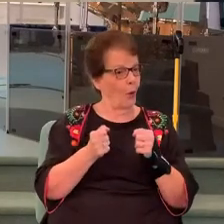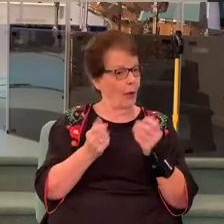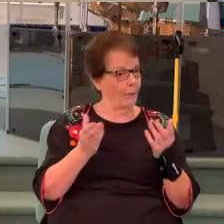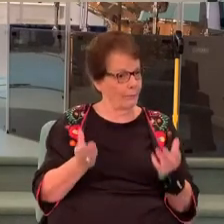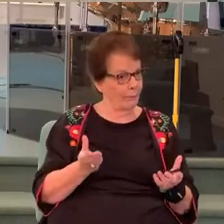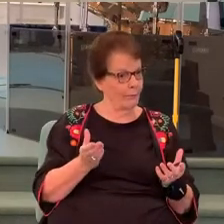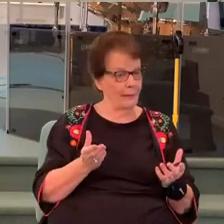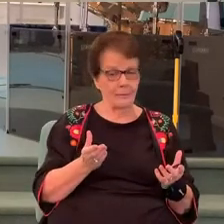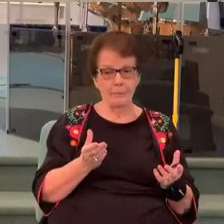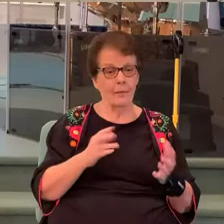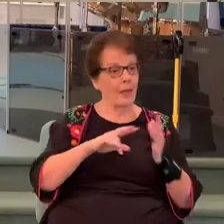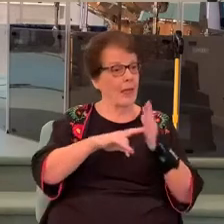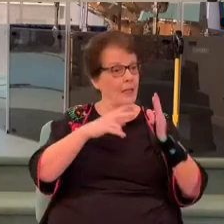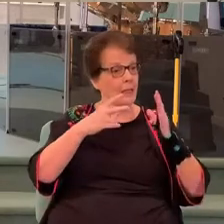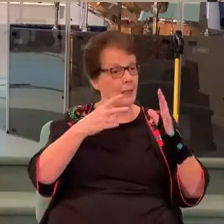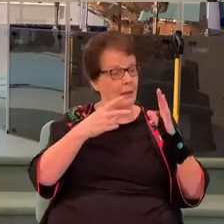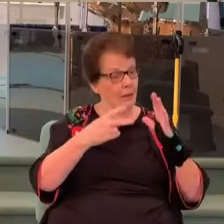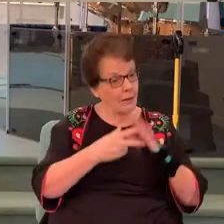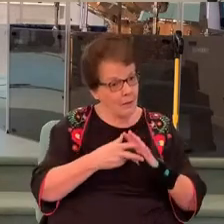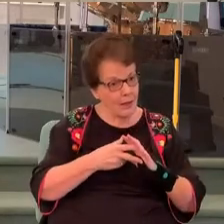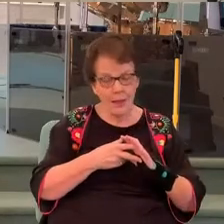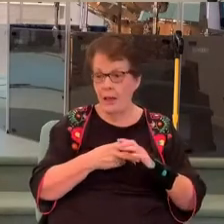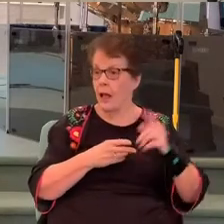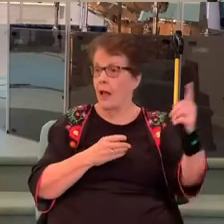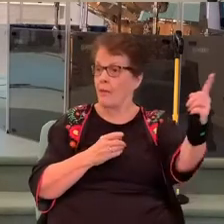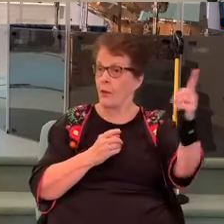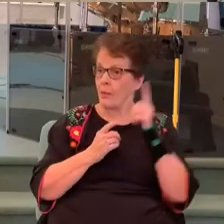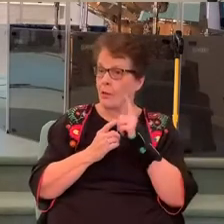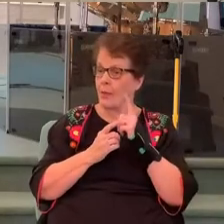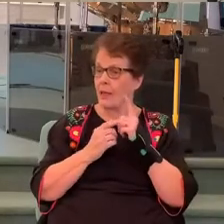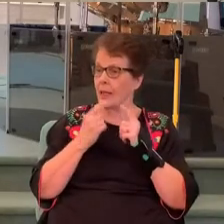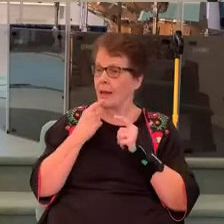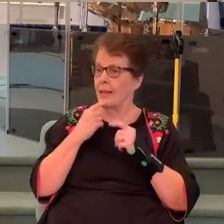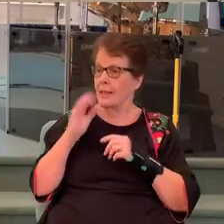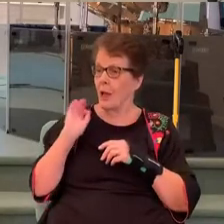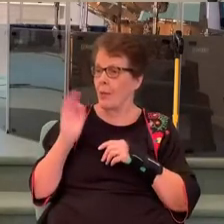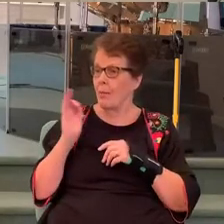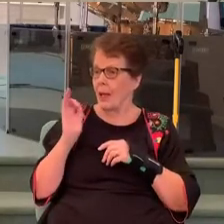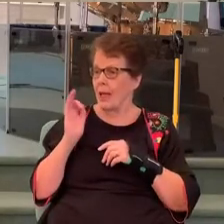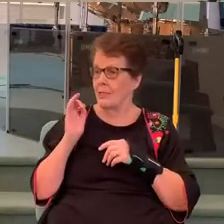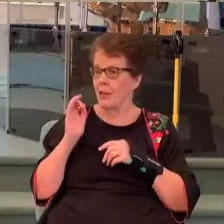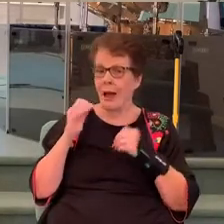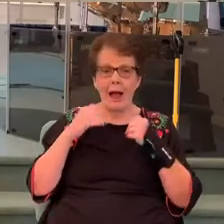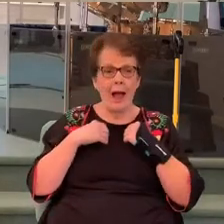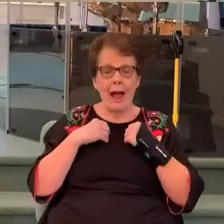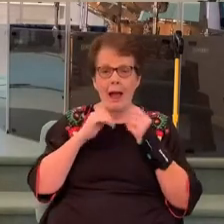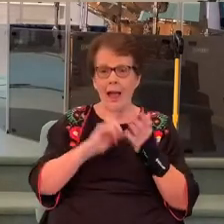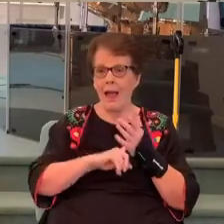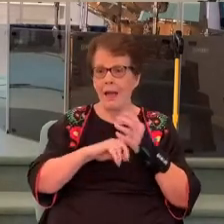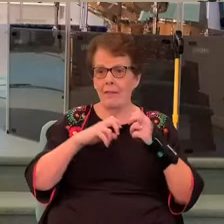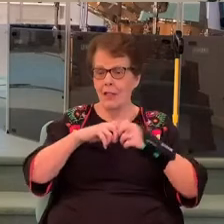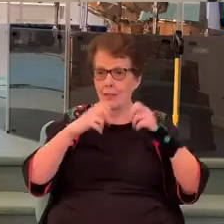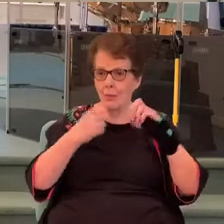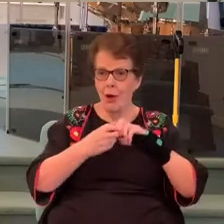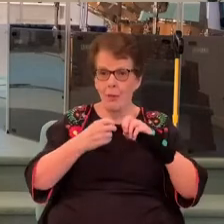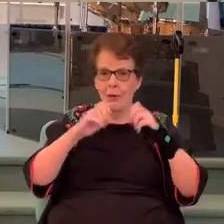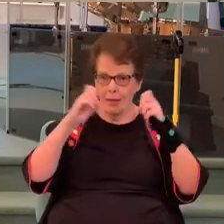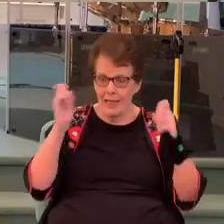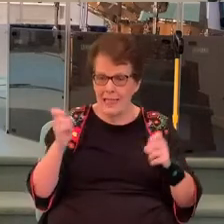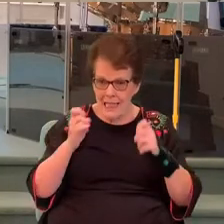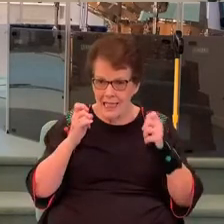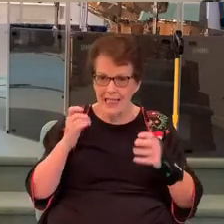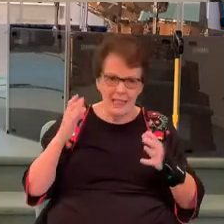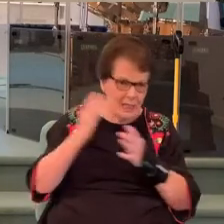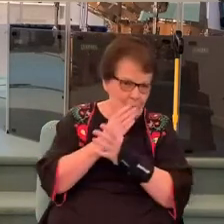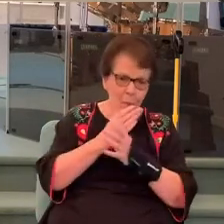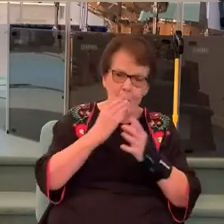We're all broken. And what this means is if you come to me and you say, Pastor Jonathan, I have this problem. It is a sin that is plaguing